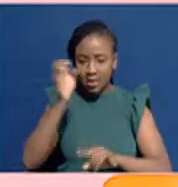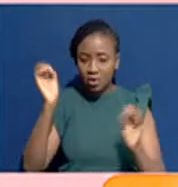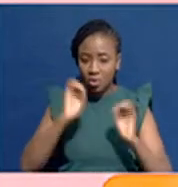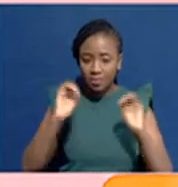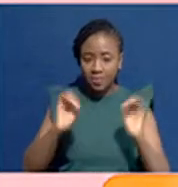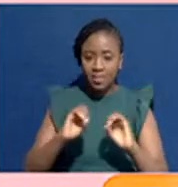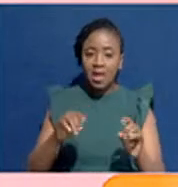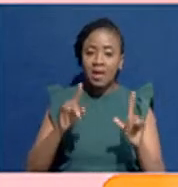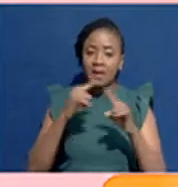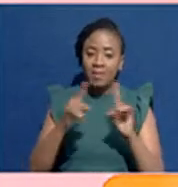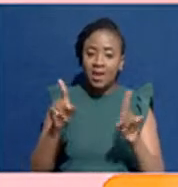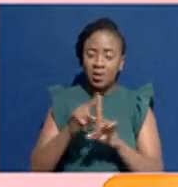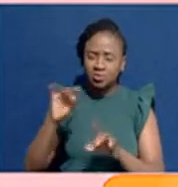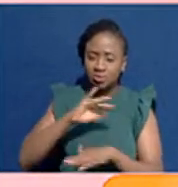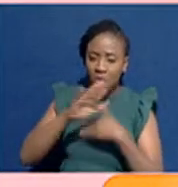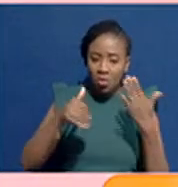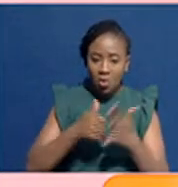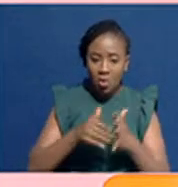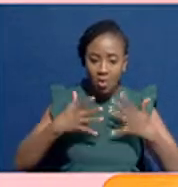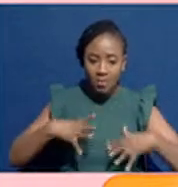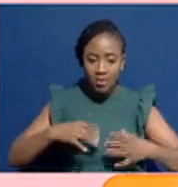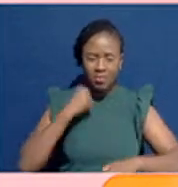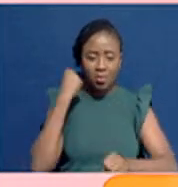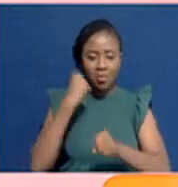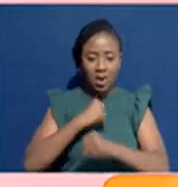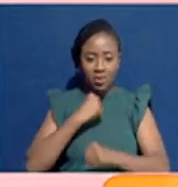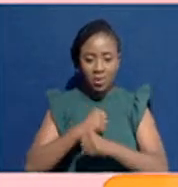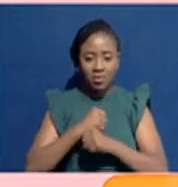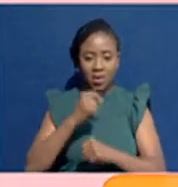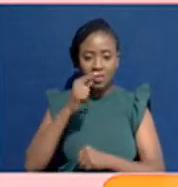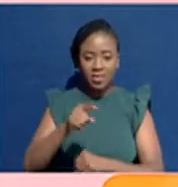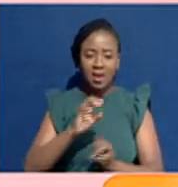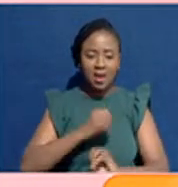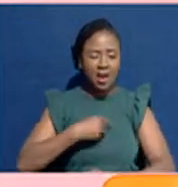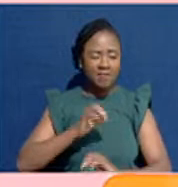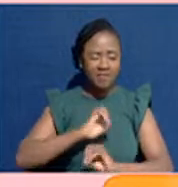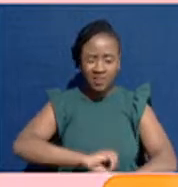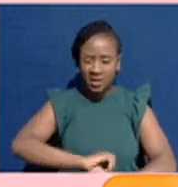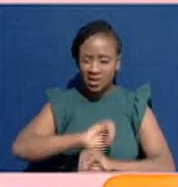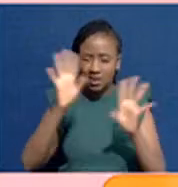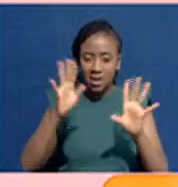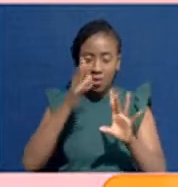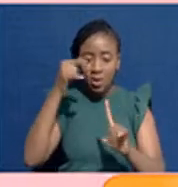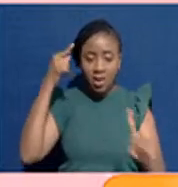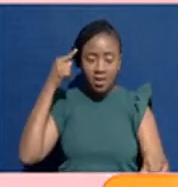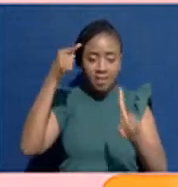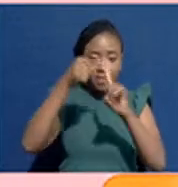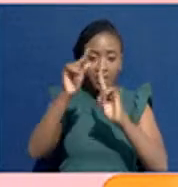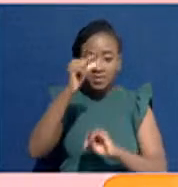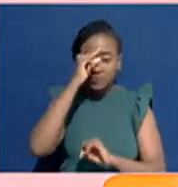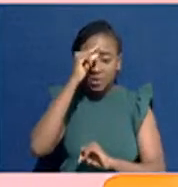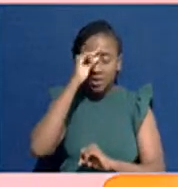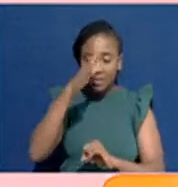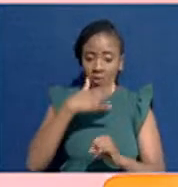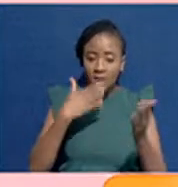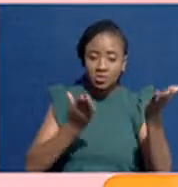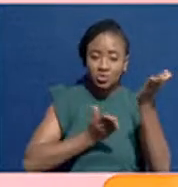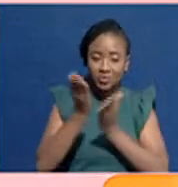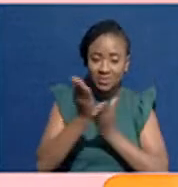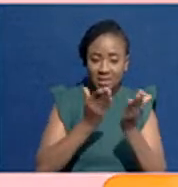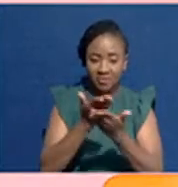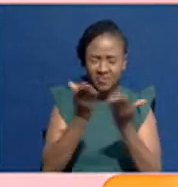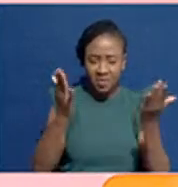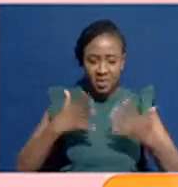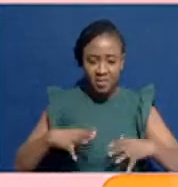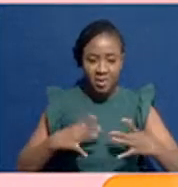every person who takes up government would understand very clearly that the purpose of government is to serve the citizens. And the